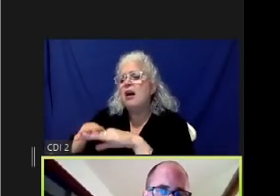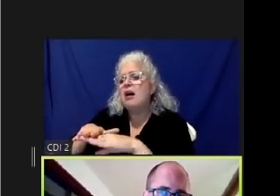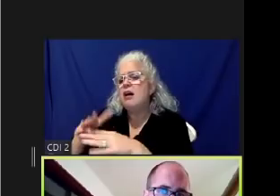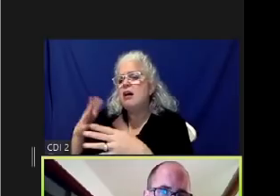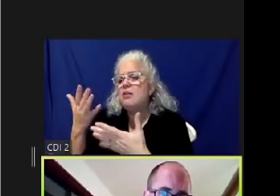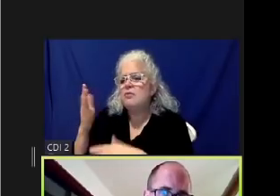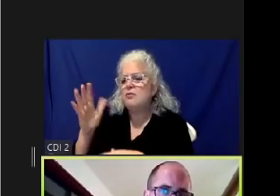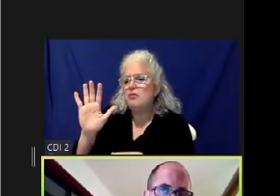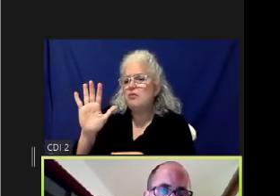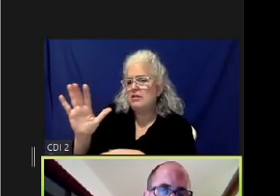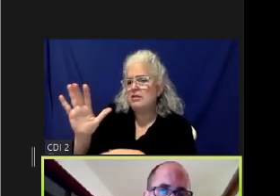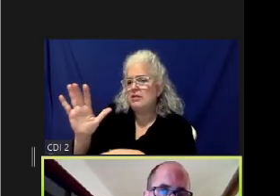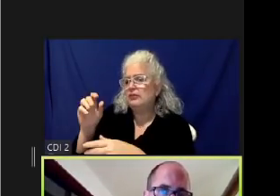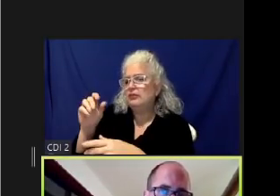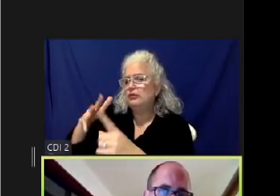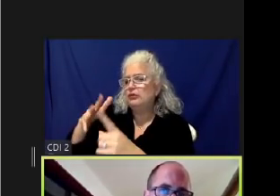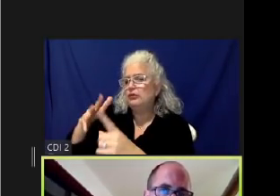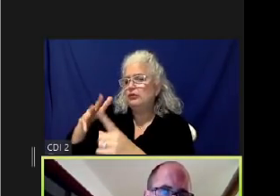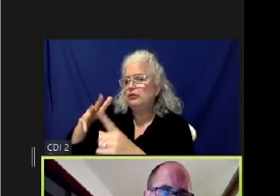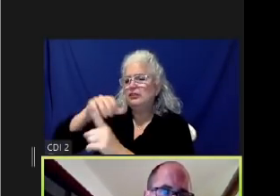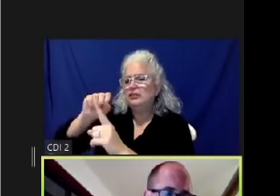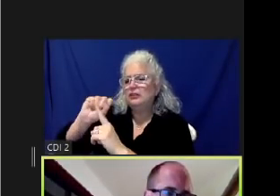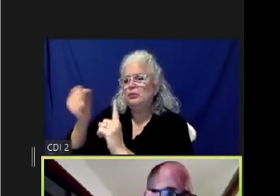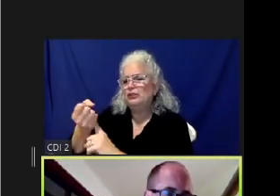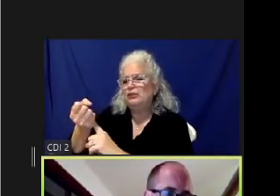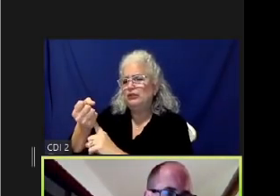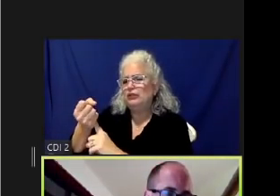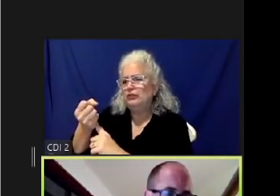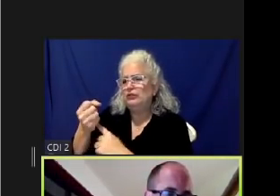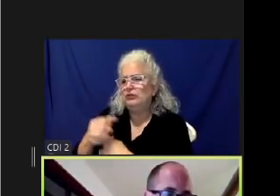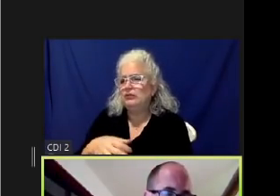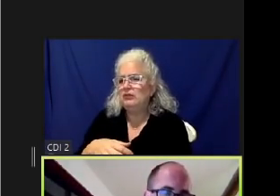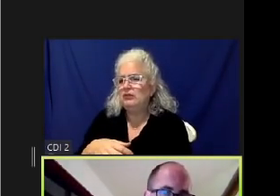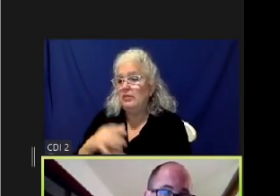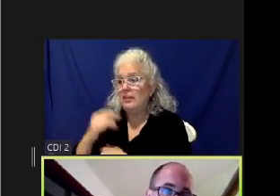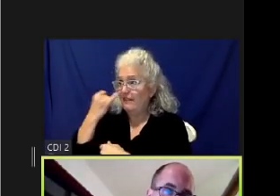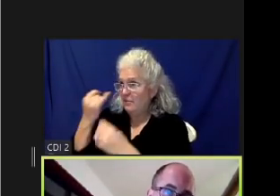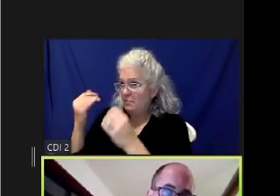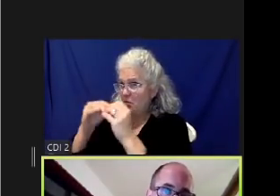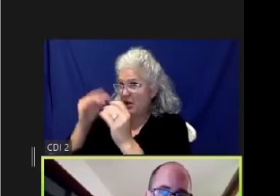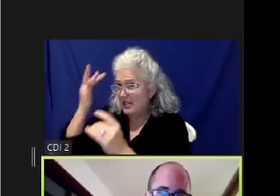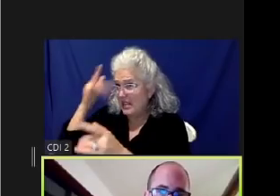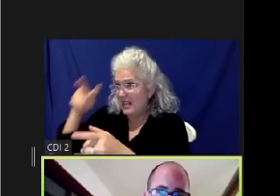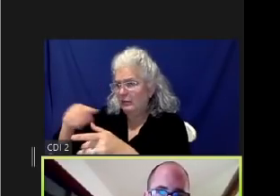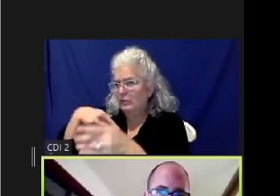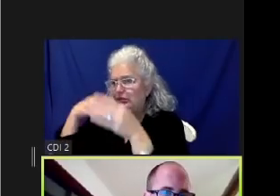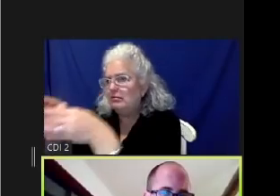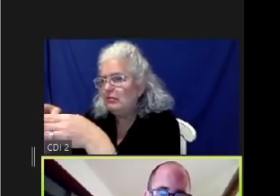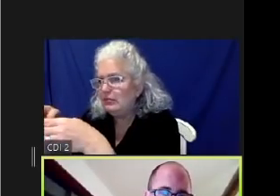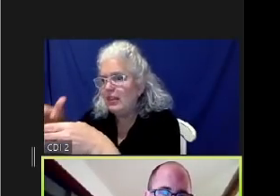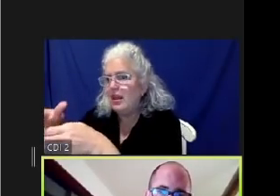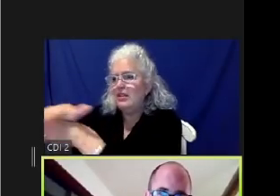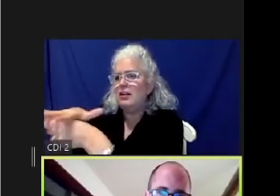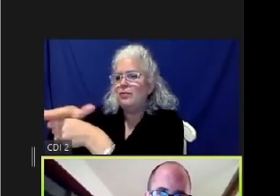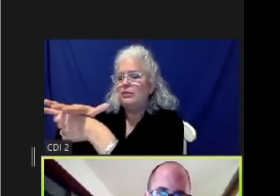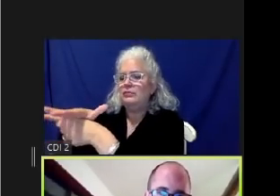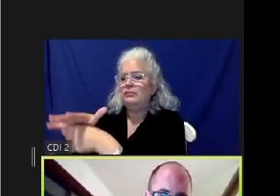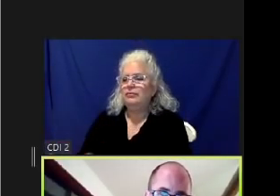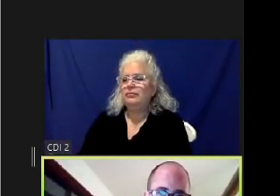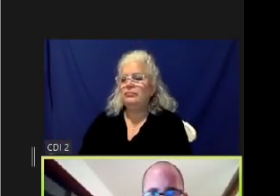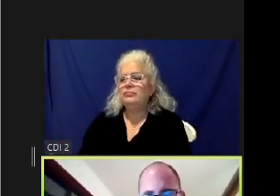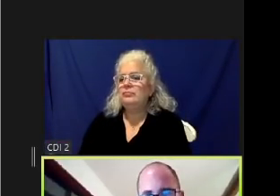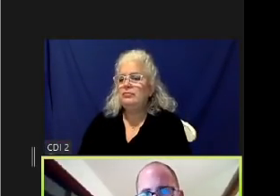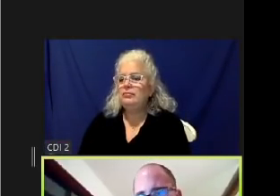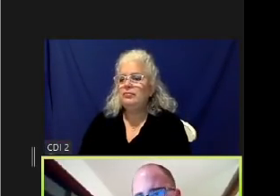centers that really understand, communities that may struggle with access is incredibly important to